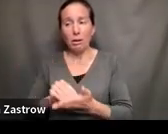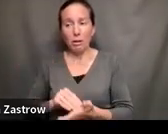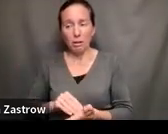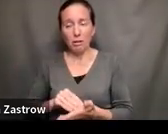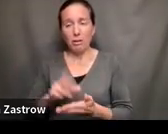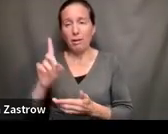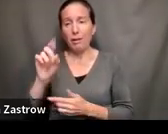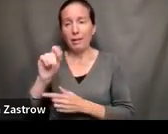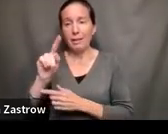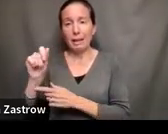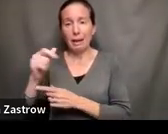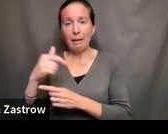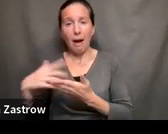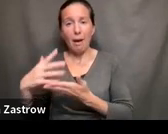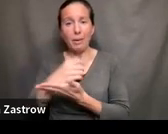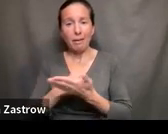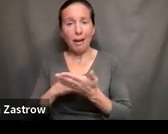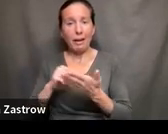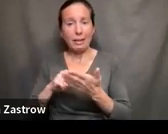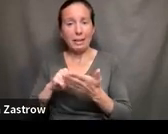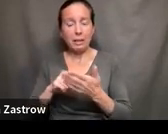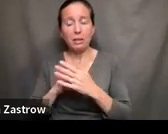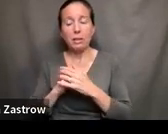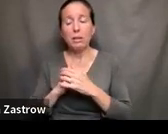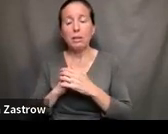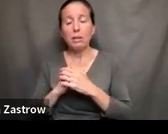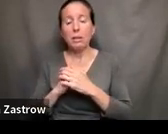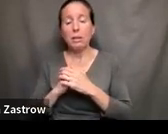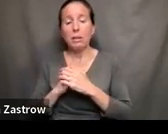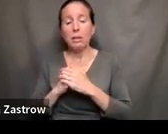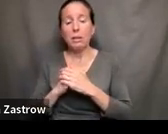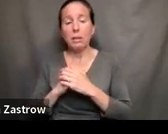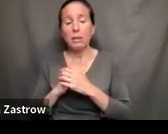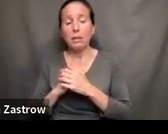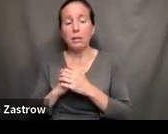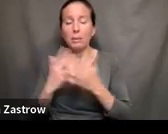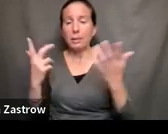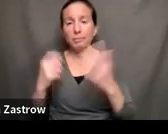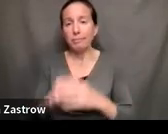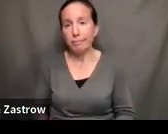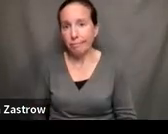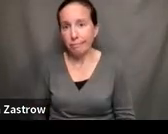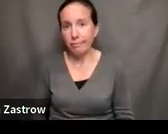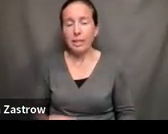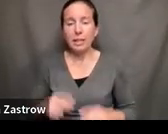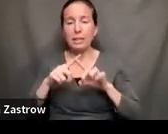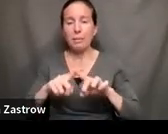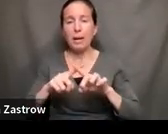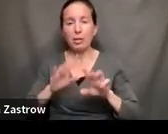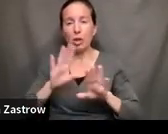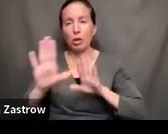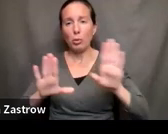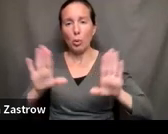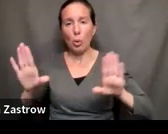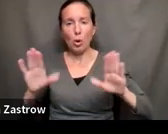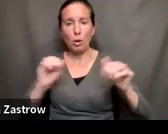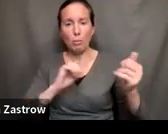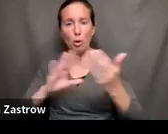data that I was collecting that way. But even like, I mean, it just all depends on what you're teaching